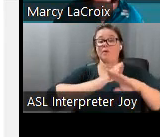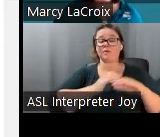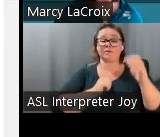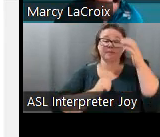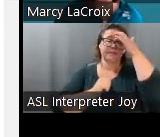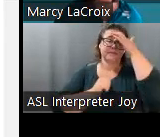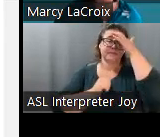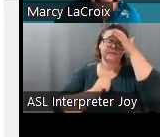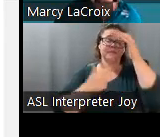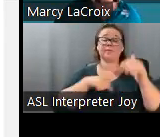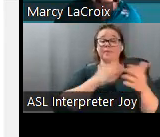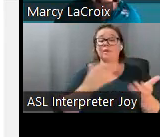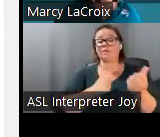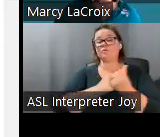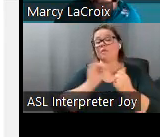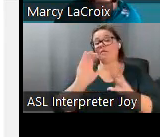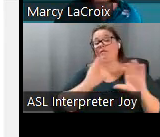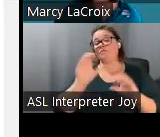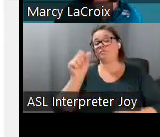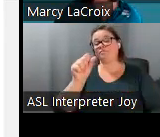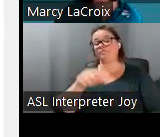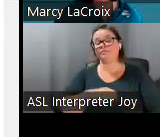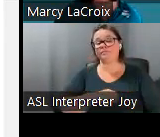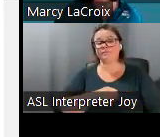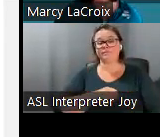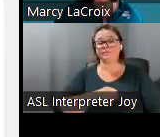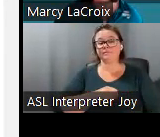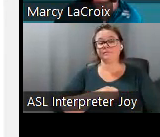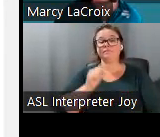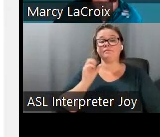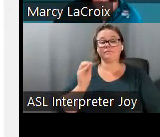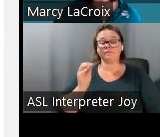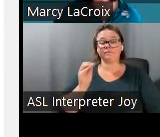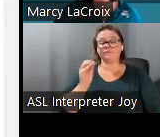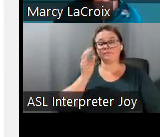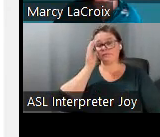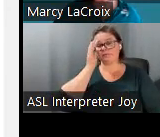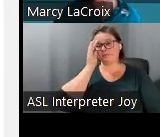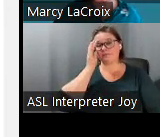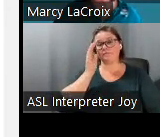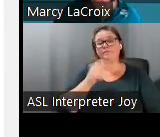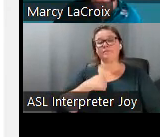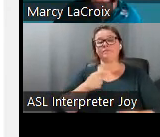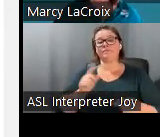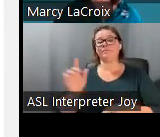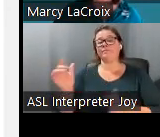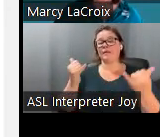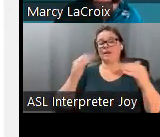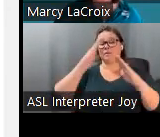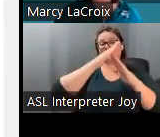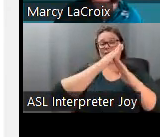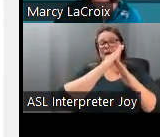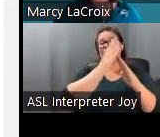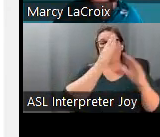And we're here to support that conversation. So I'm going back all the way up to the top here where it says